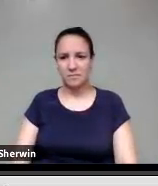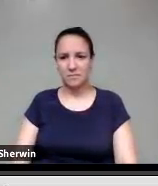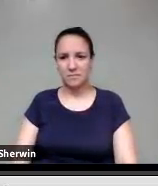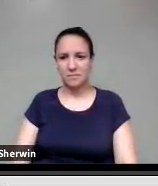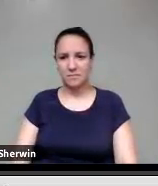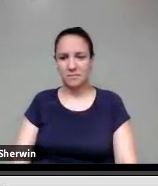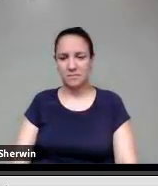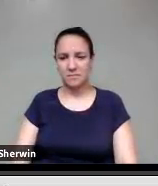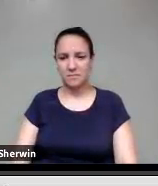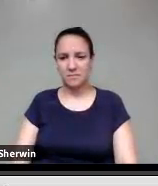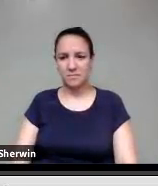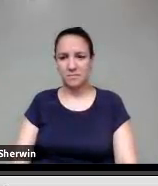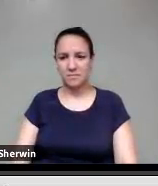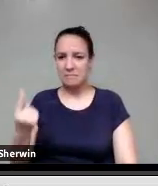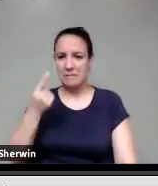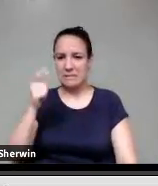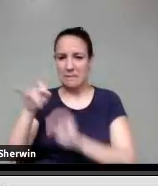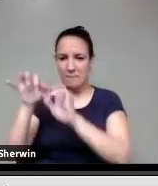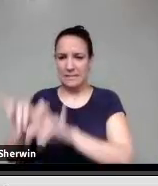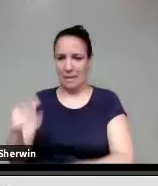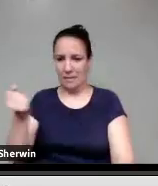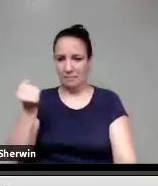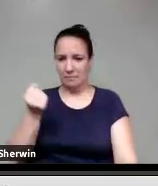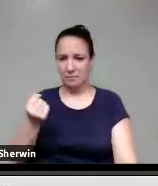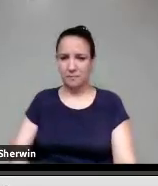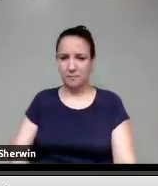to pop that into the chat box.